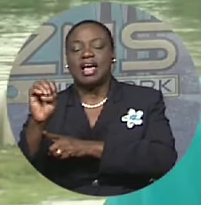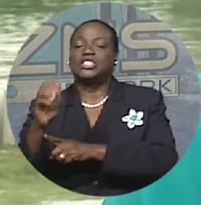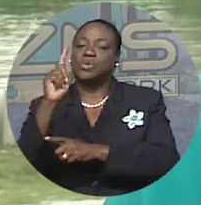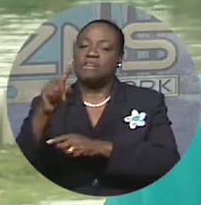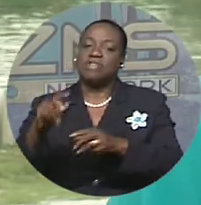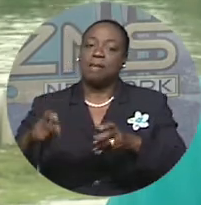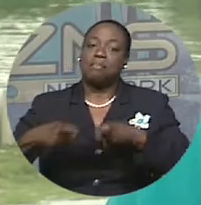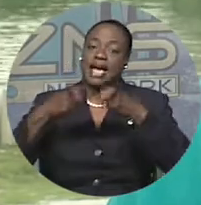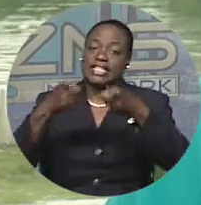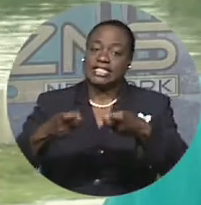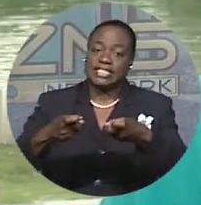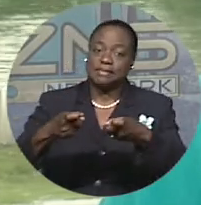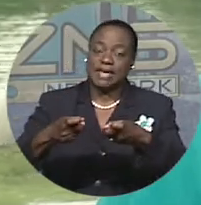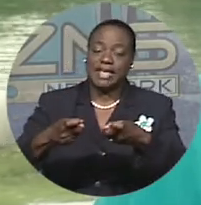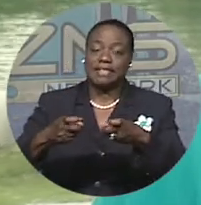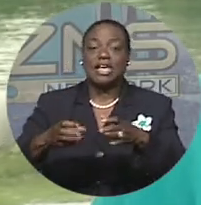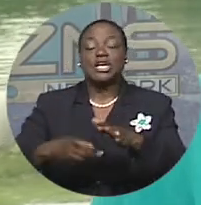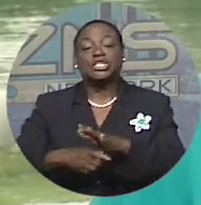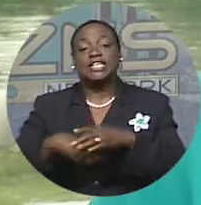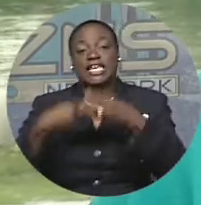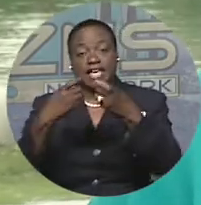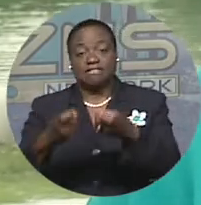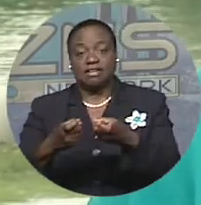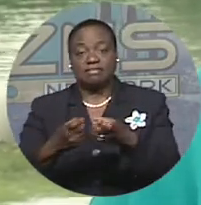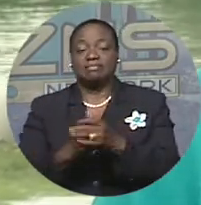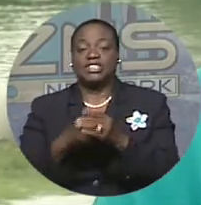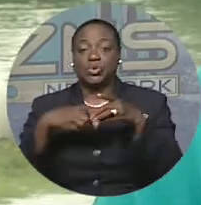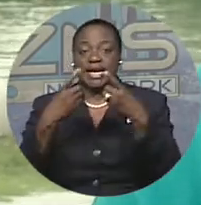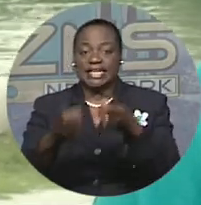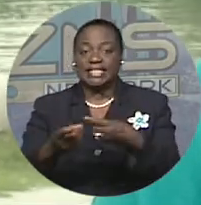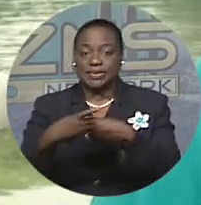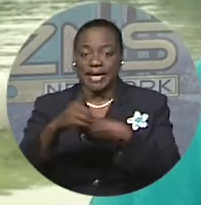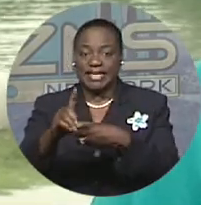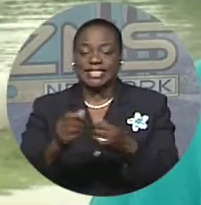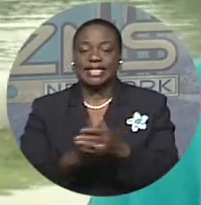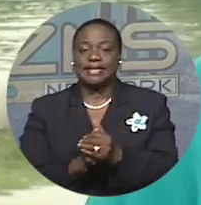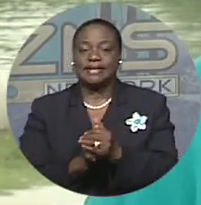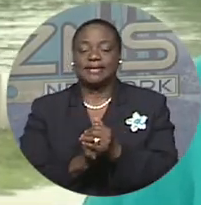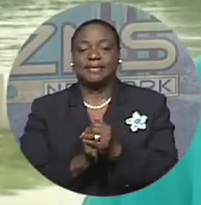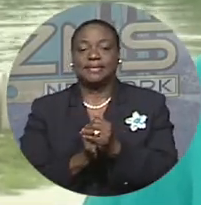donated throughout the community of Spanish Wells and through the support of a lot of businesses in Nassau.